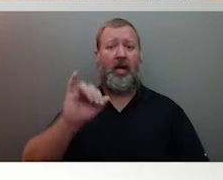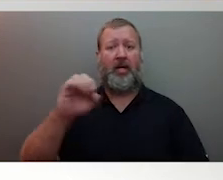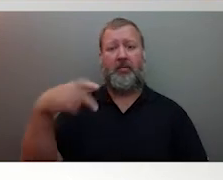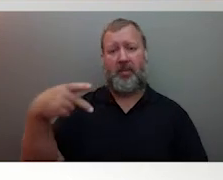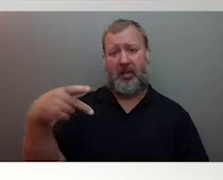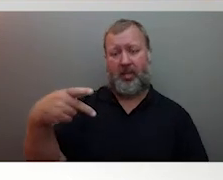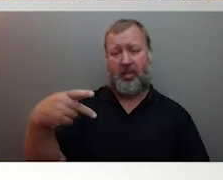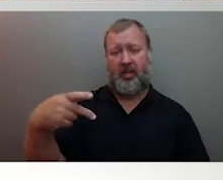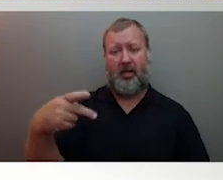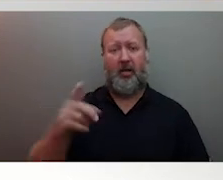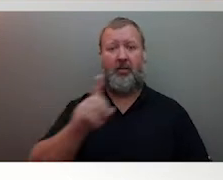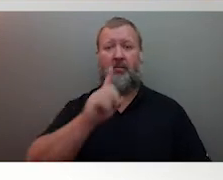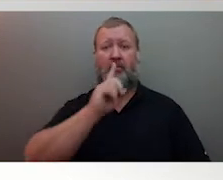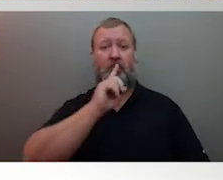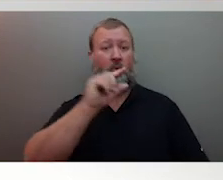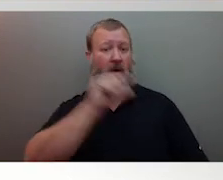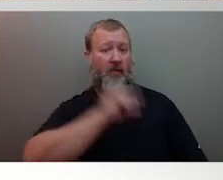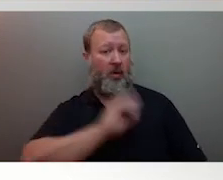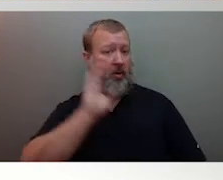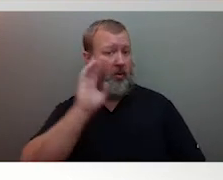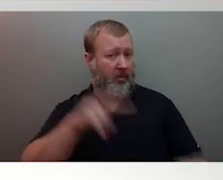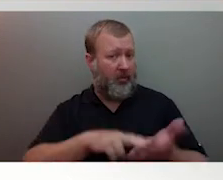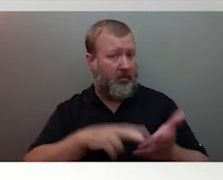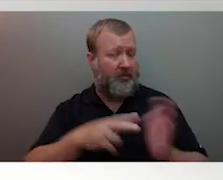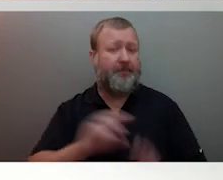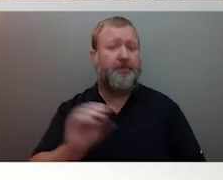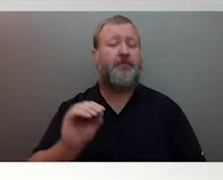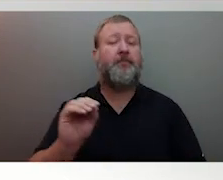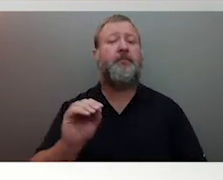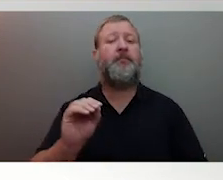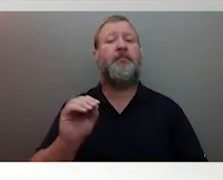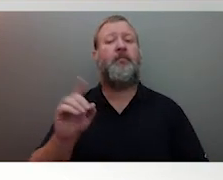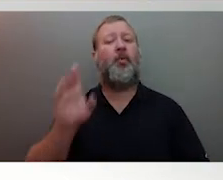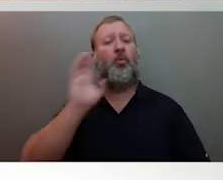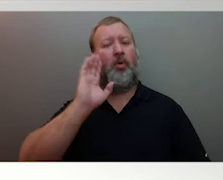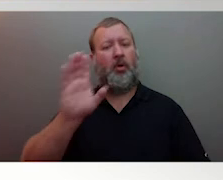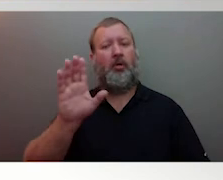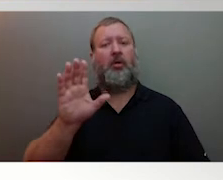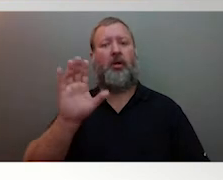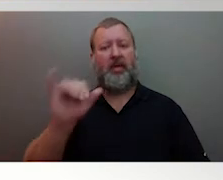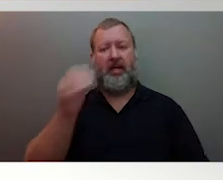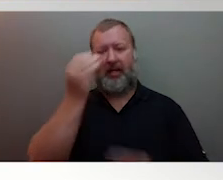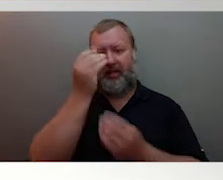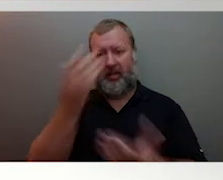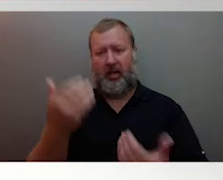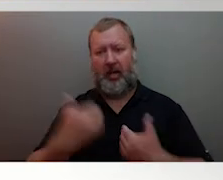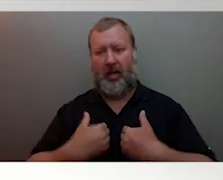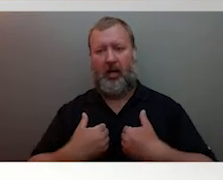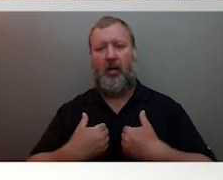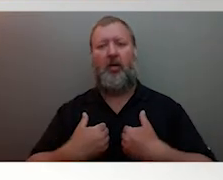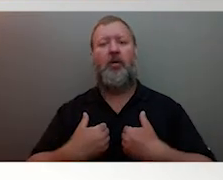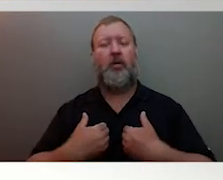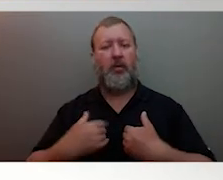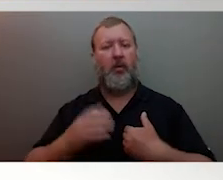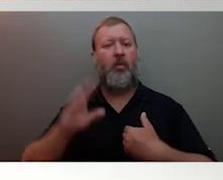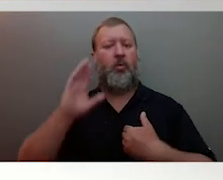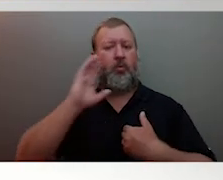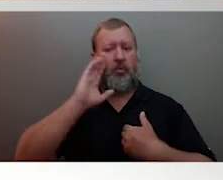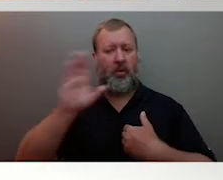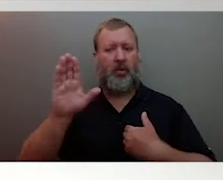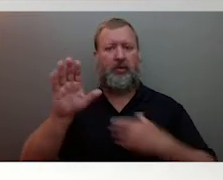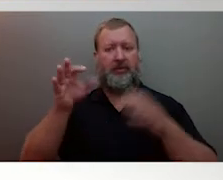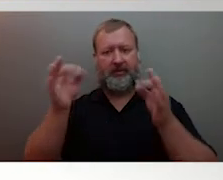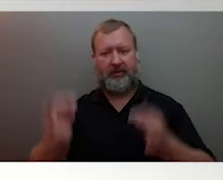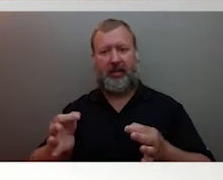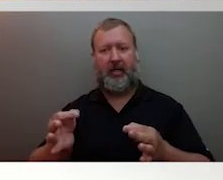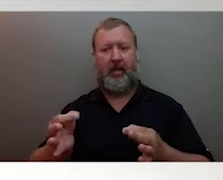It doesn't mean the student will qualify for those services, but what they'll do is they'll take that data and they will, upon the data, decide